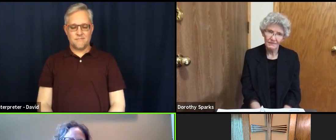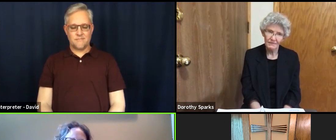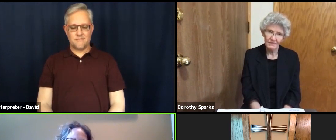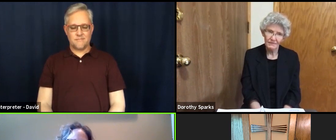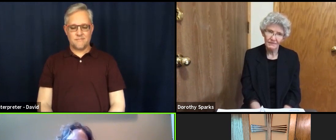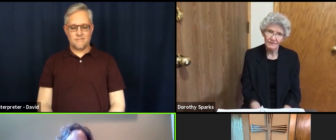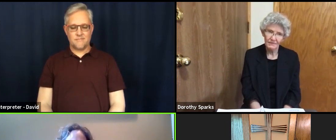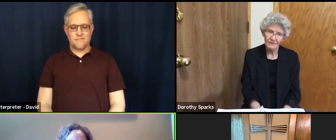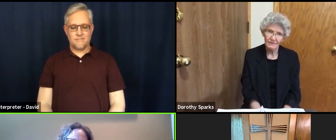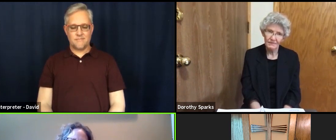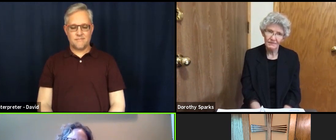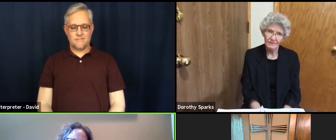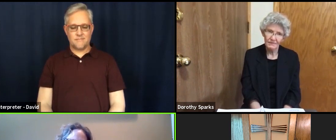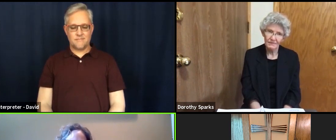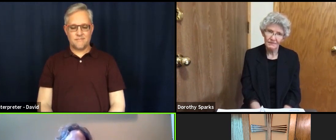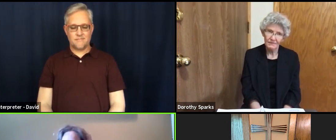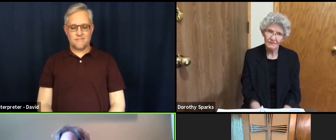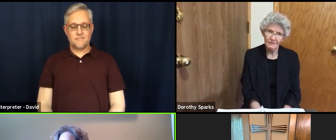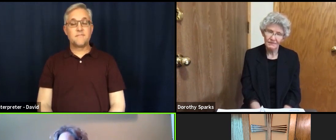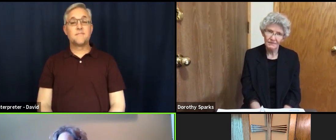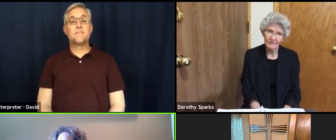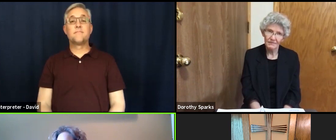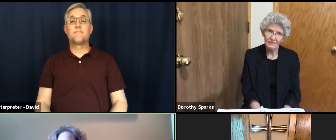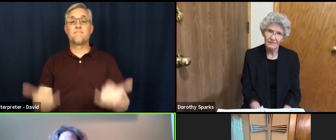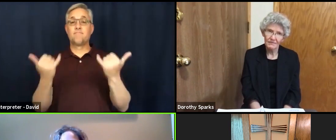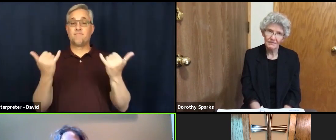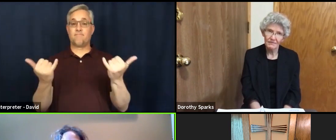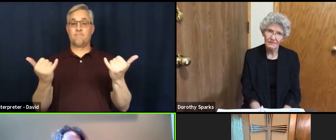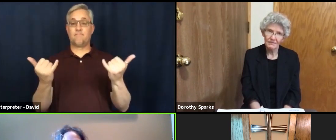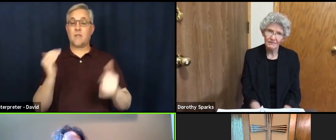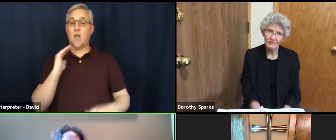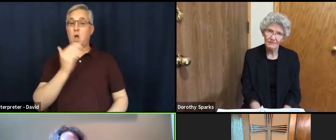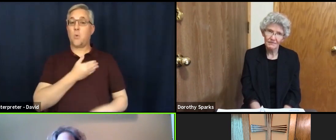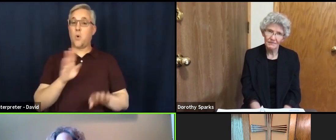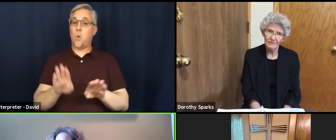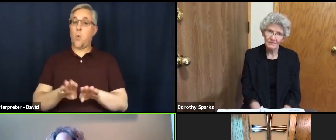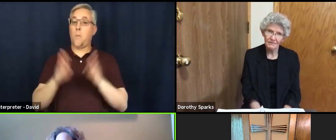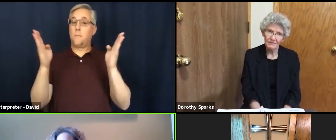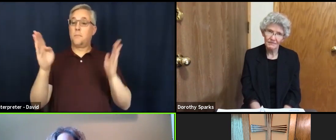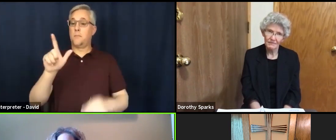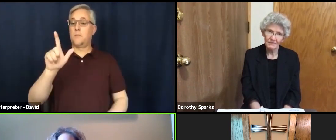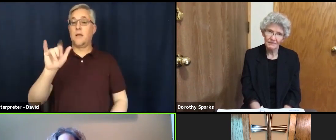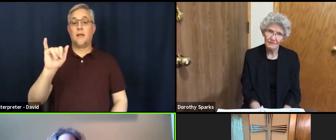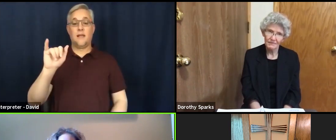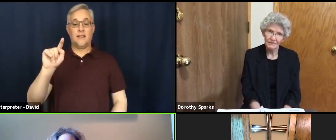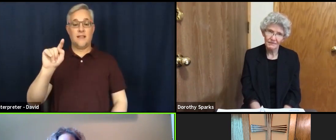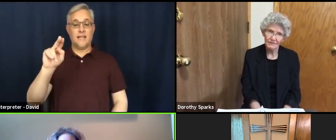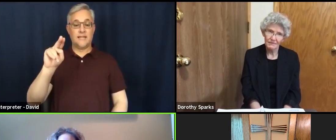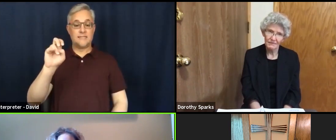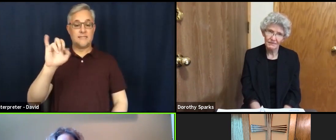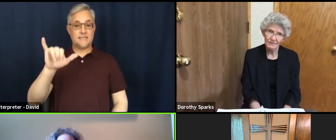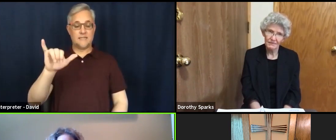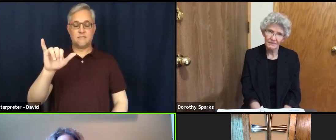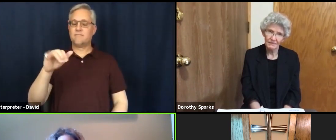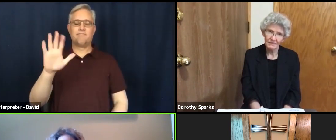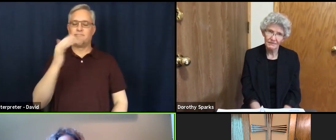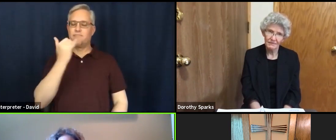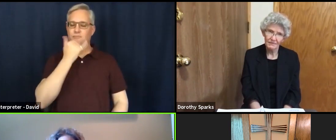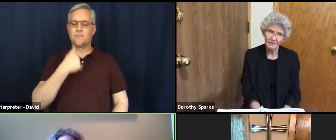Today we have an opening litany that is based on Psalm chapter 13, verses 1 and 2.